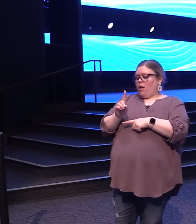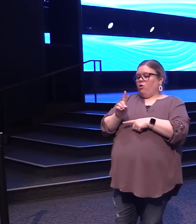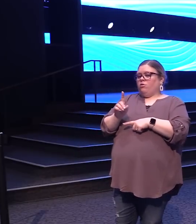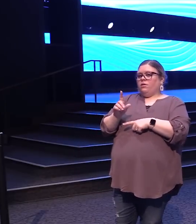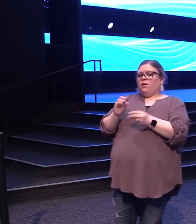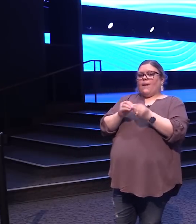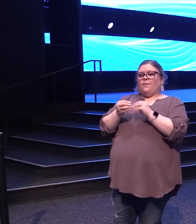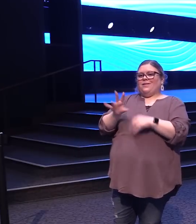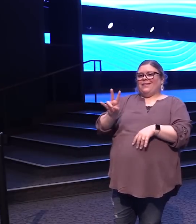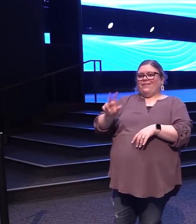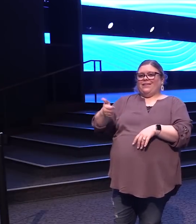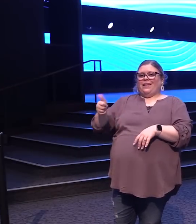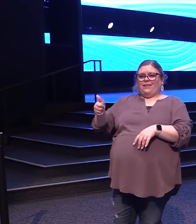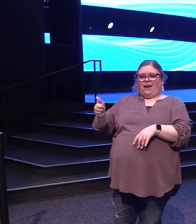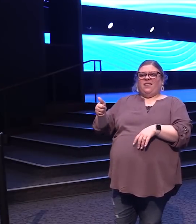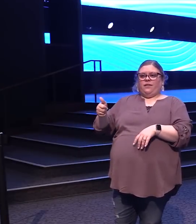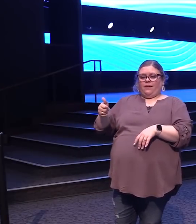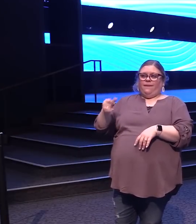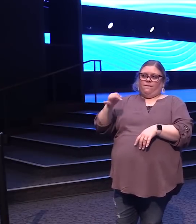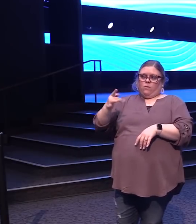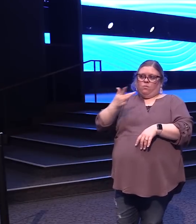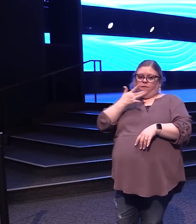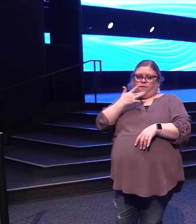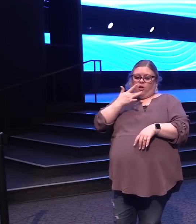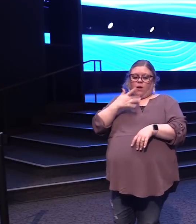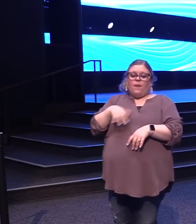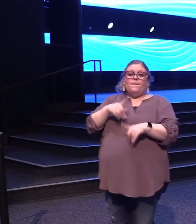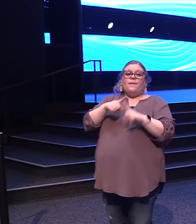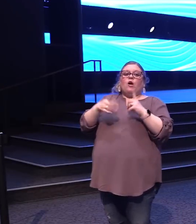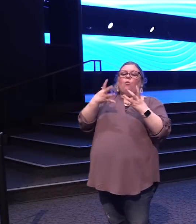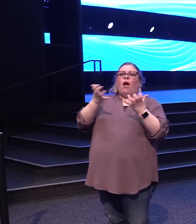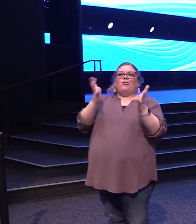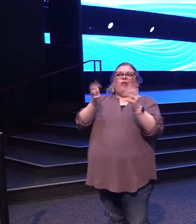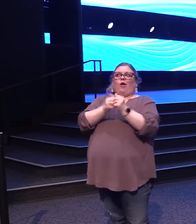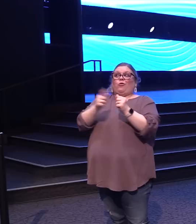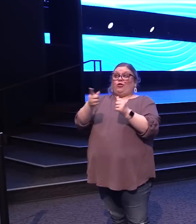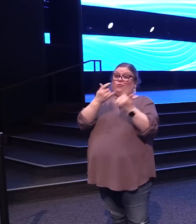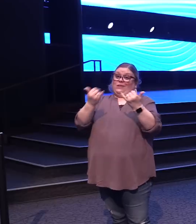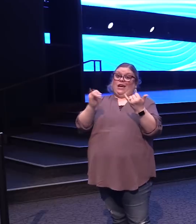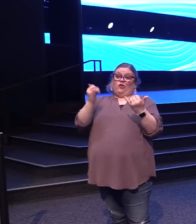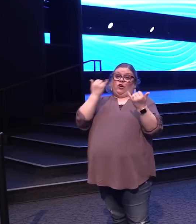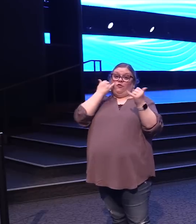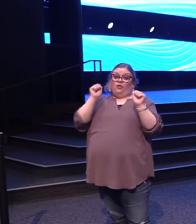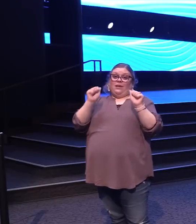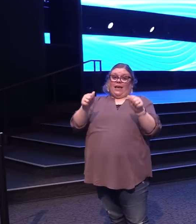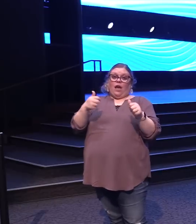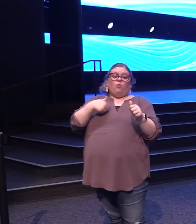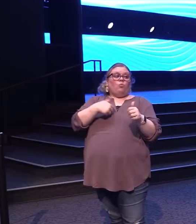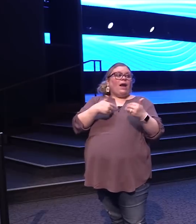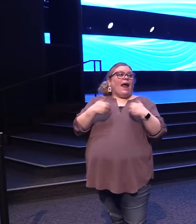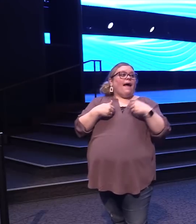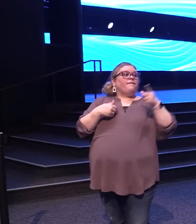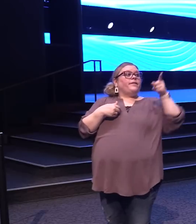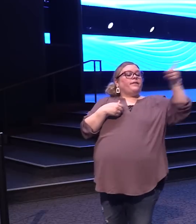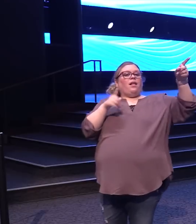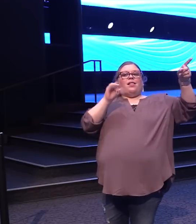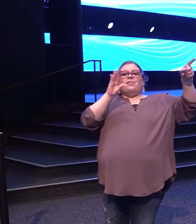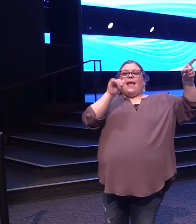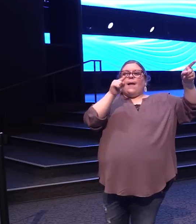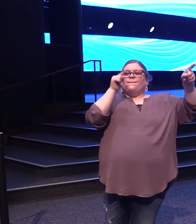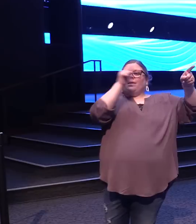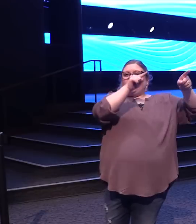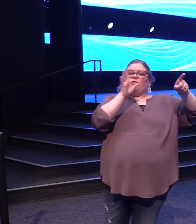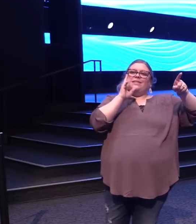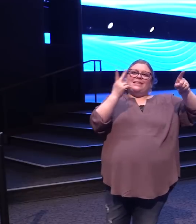71010. You can do that if you'd prefer, but we'd love to talk to you about it today. So we are outside right in this lobby. I'll be